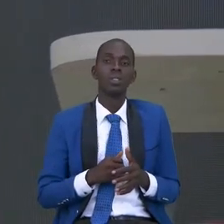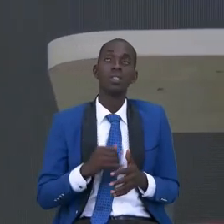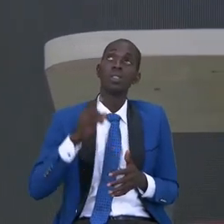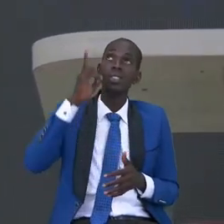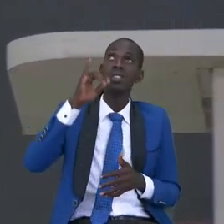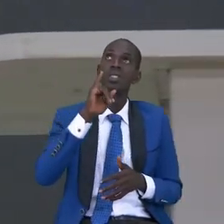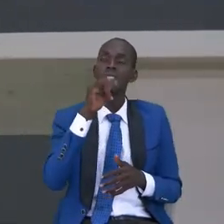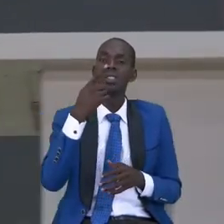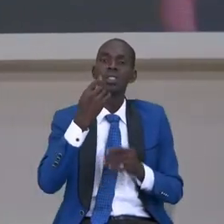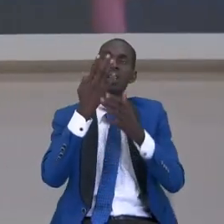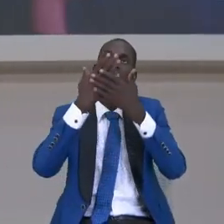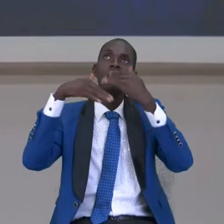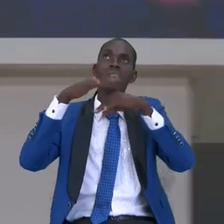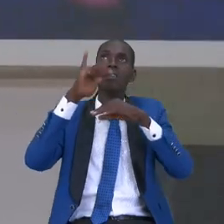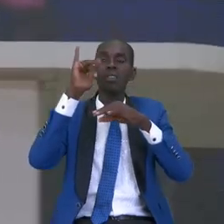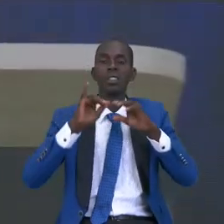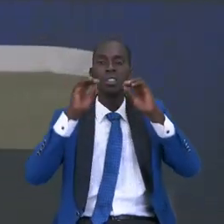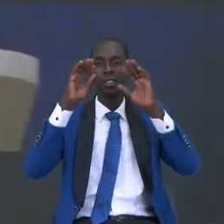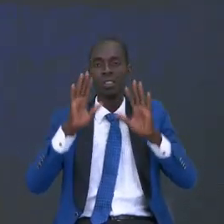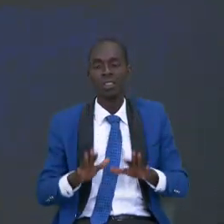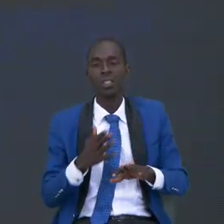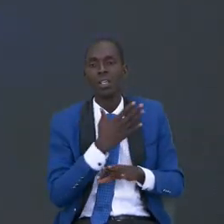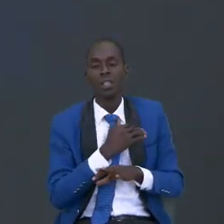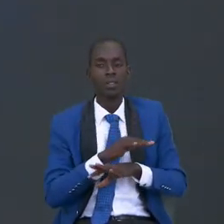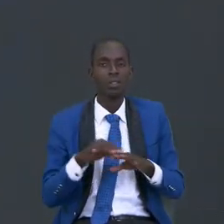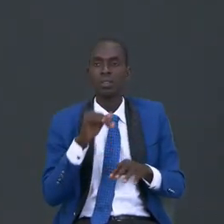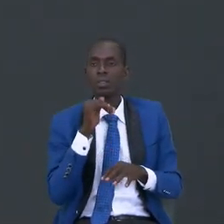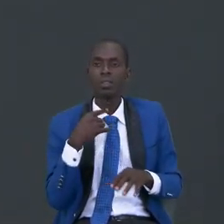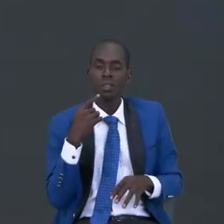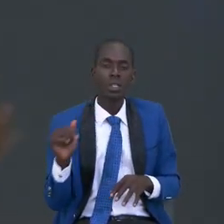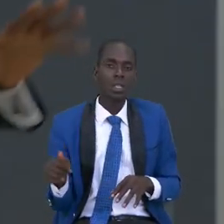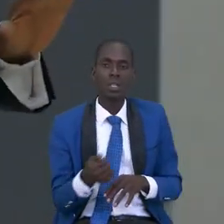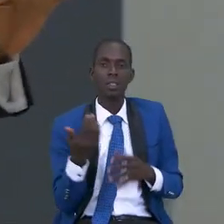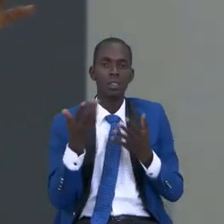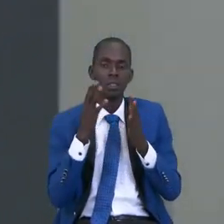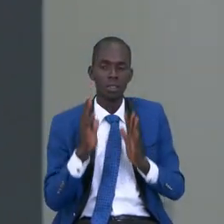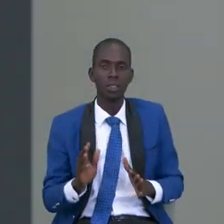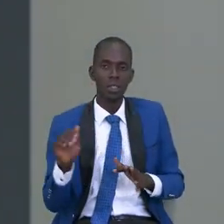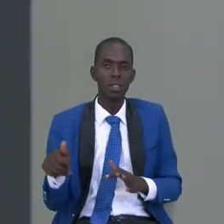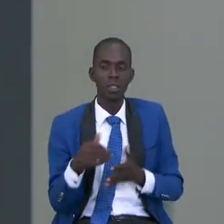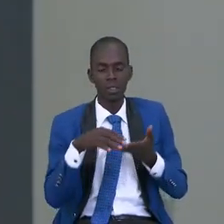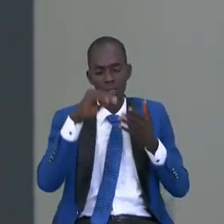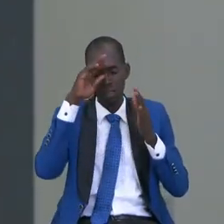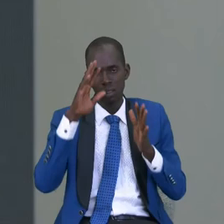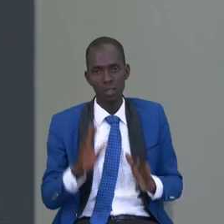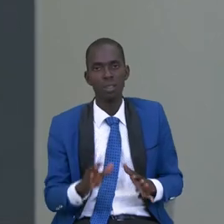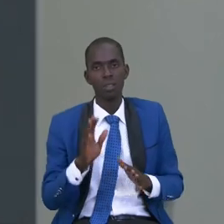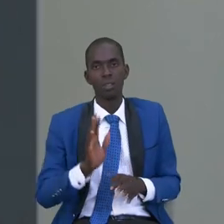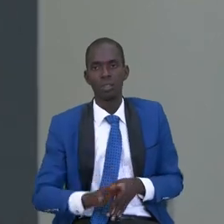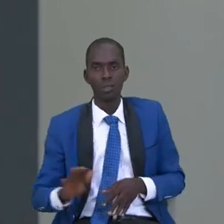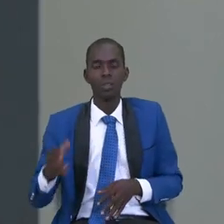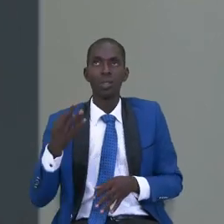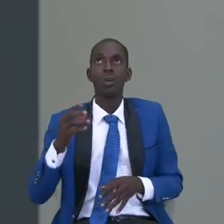teacher, and he doesn't tell any of his servants, any of his students, any of the sons, the children of God, to